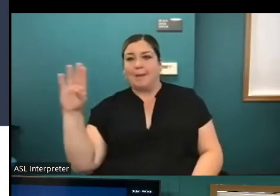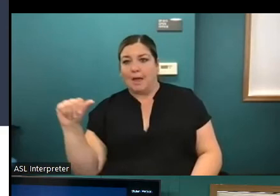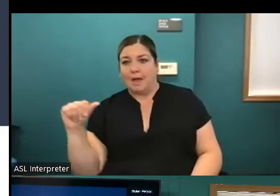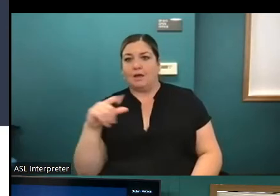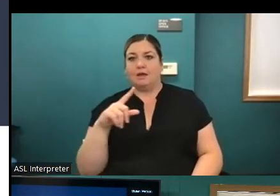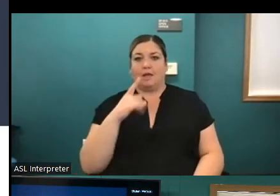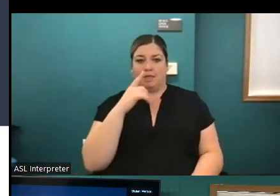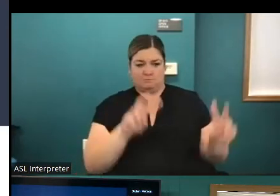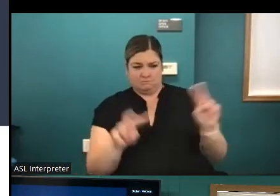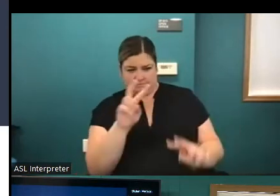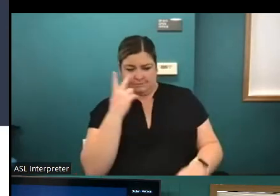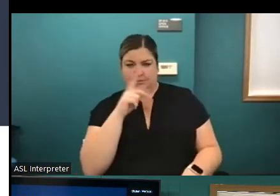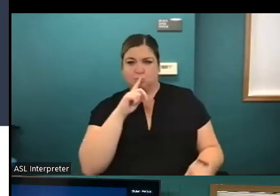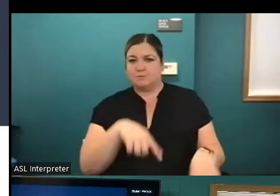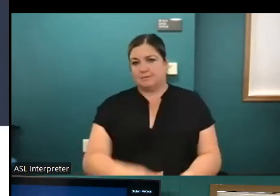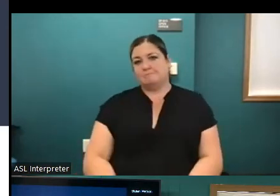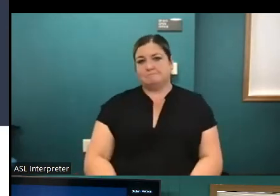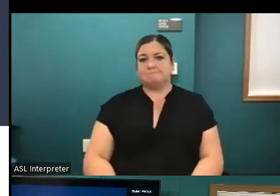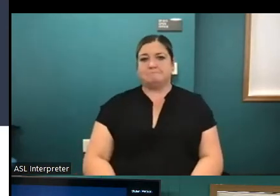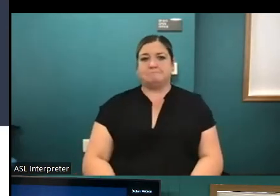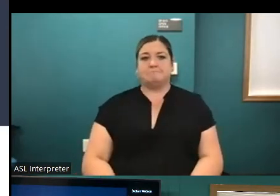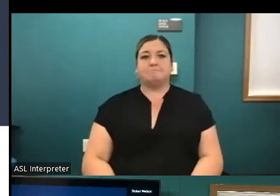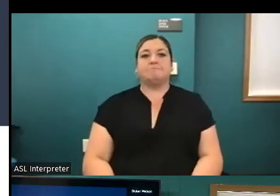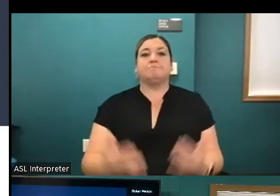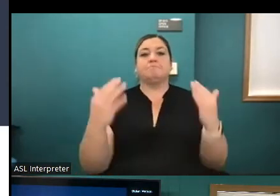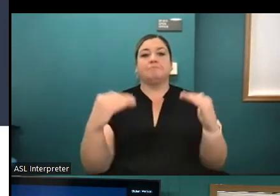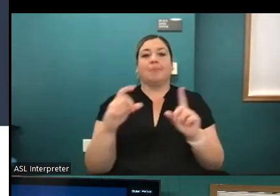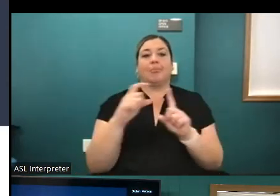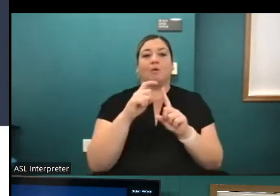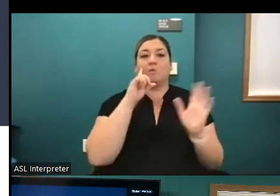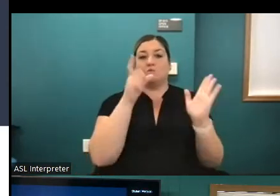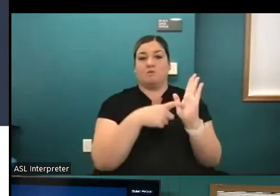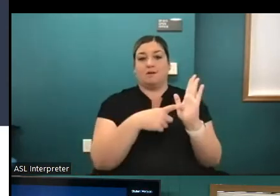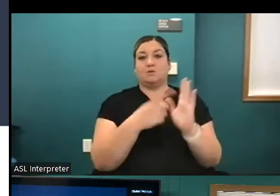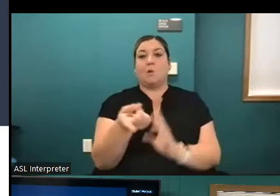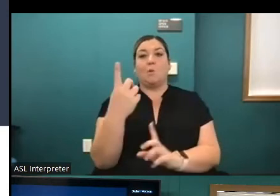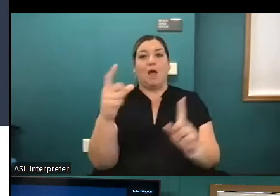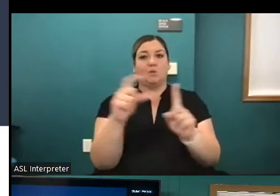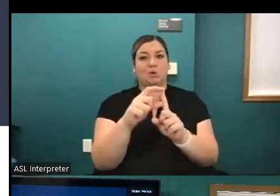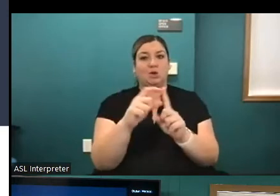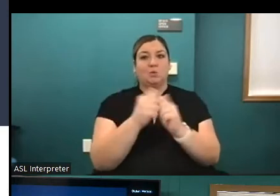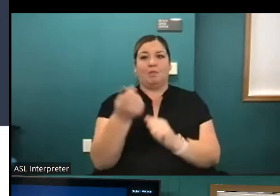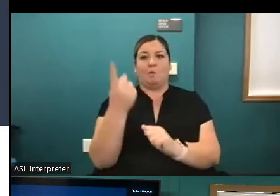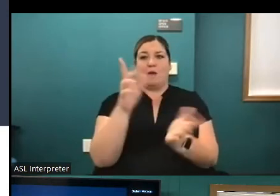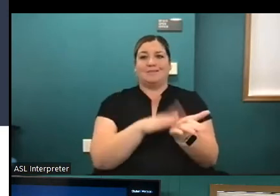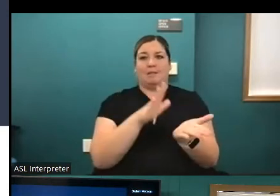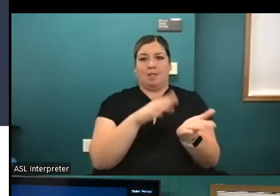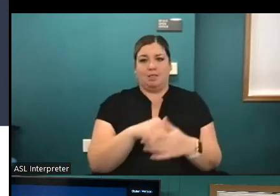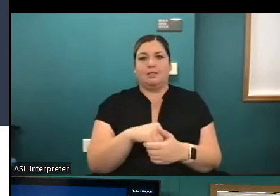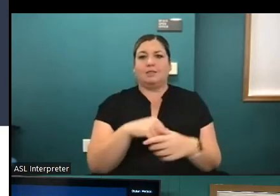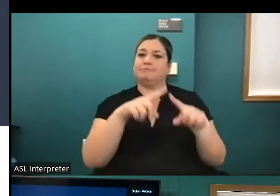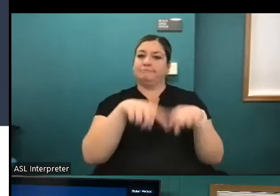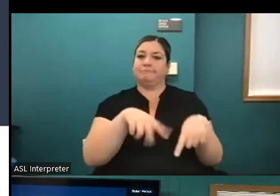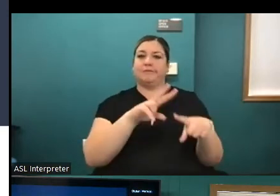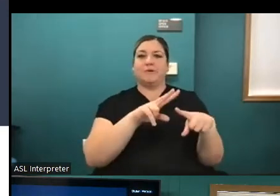light up the toy. Right. So. Word recognition, this is a single syllable word list, and it's based on the vocabulary age